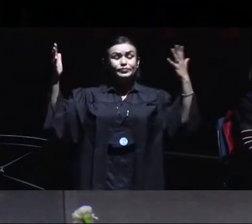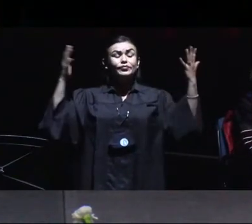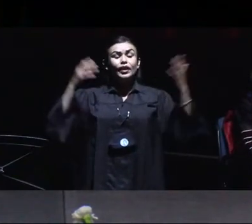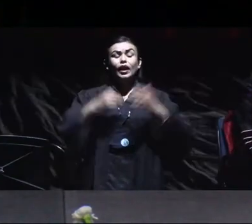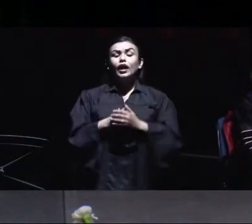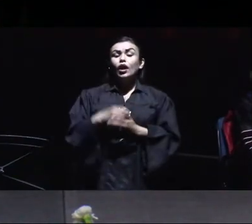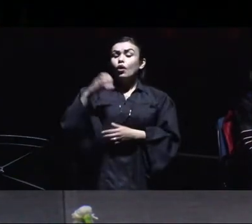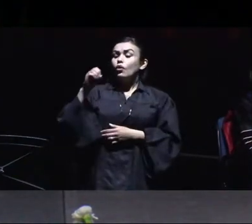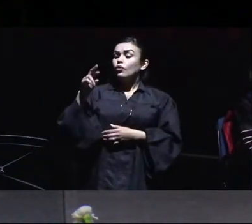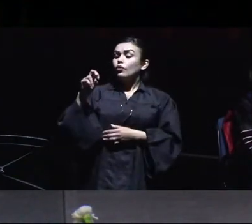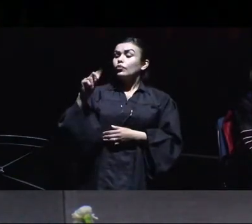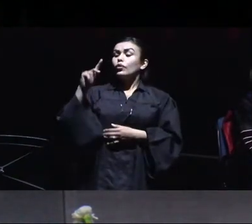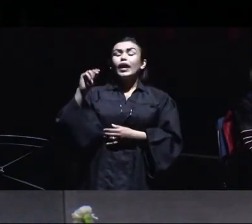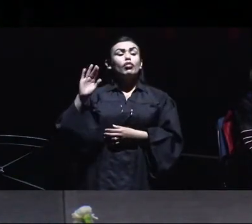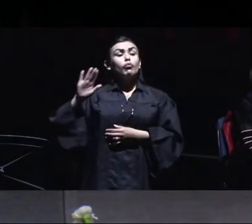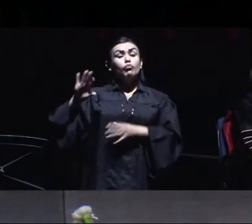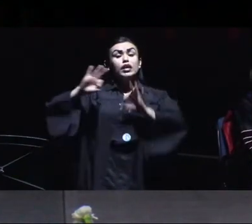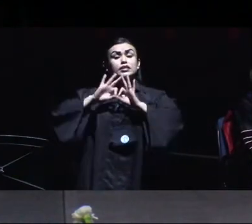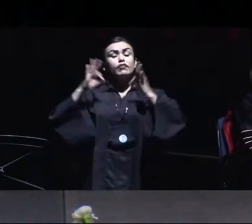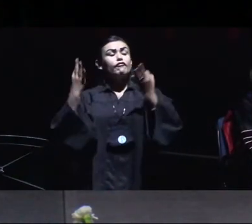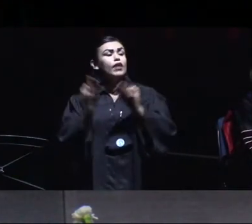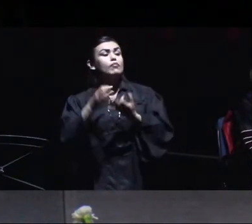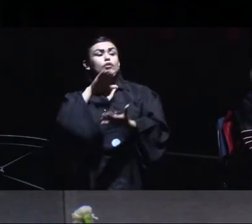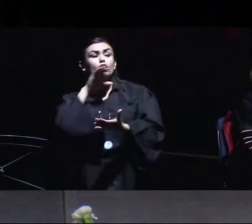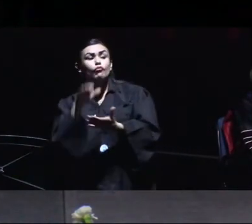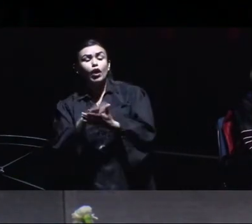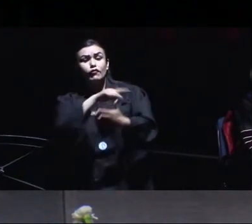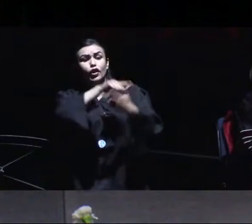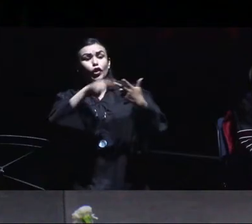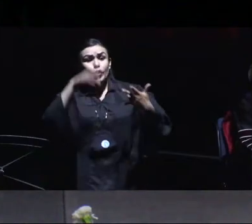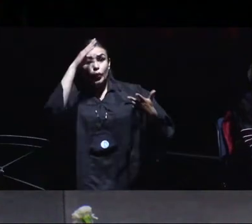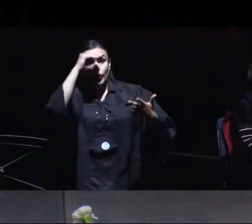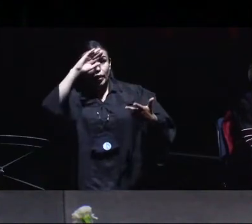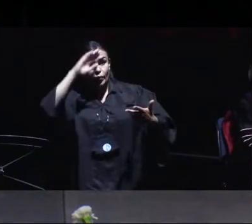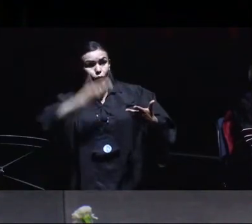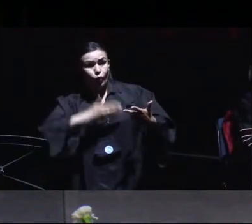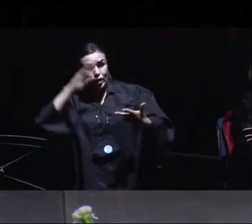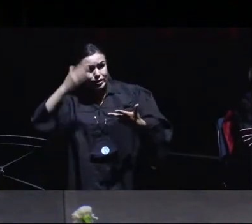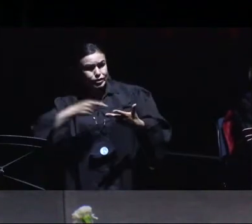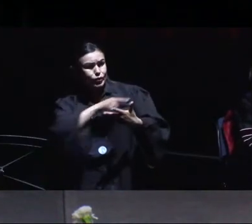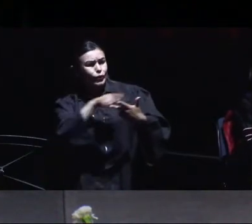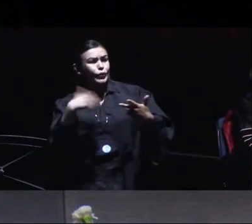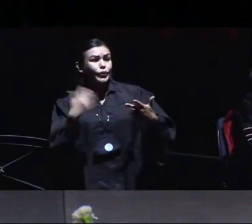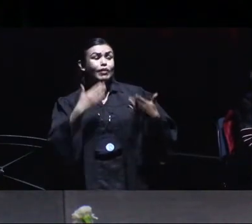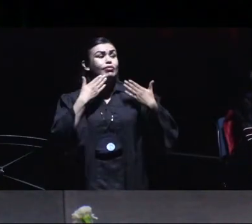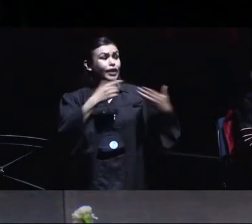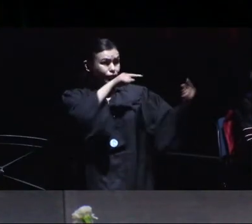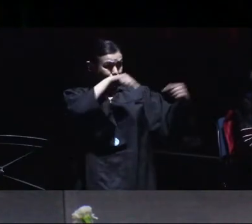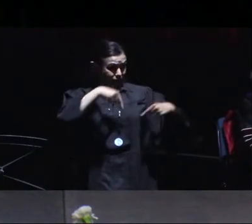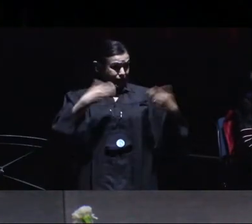Dr. Coronel's family, his wife and three boys. Thank you all for being here.